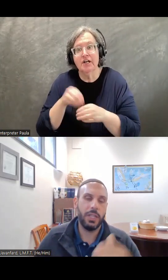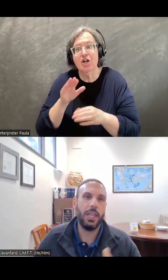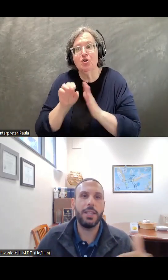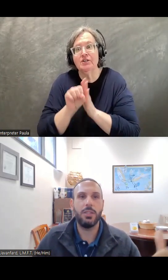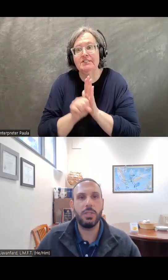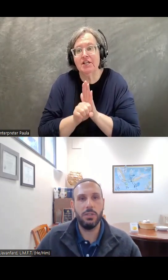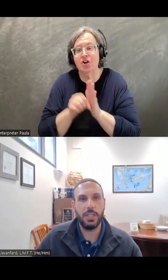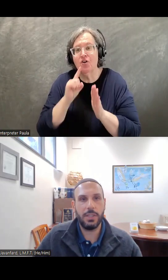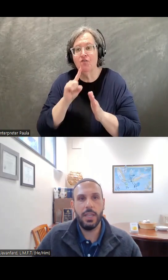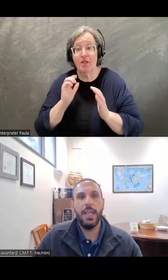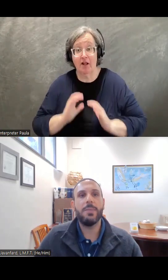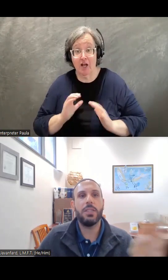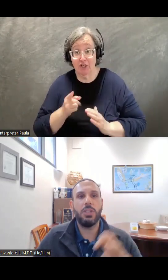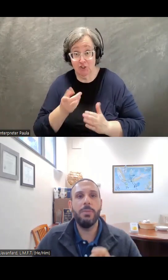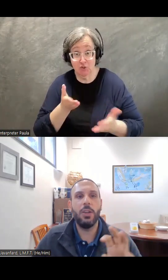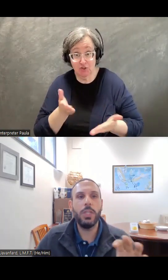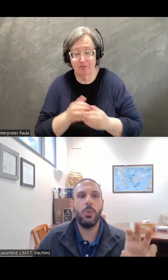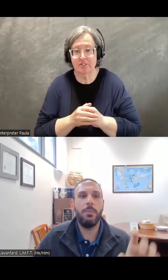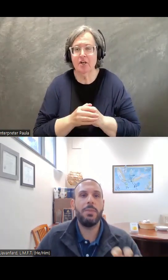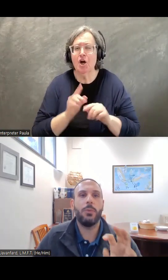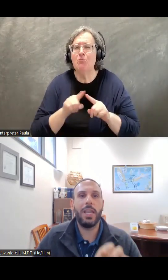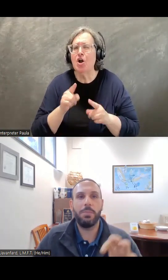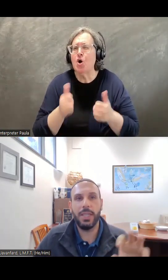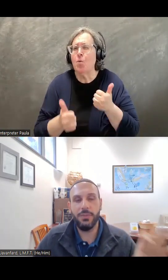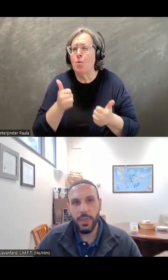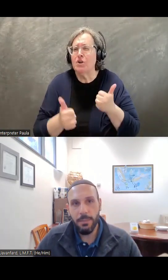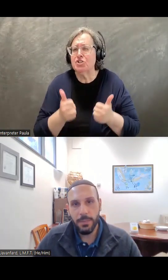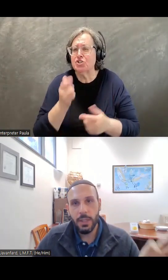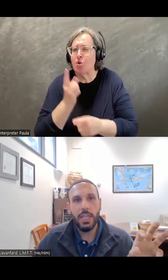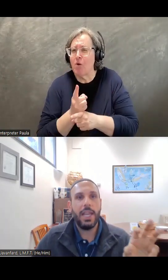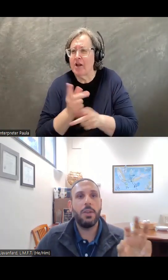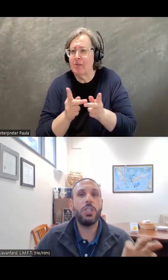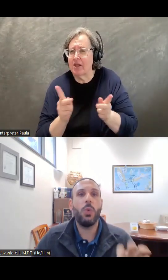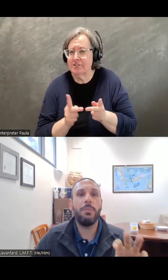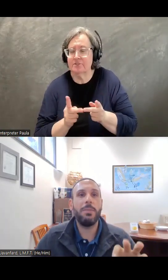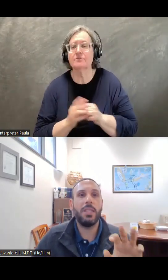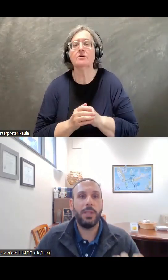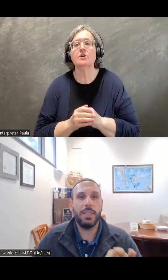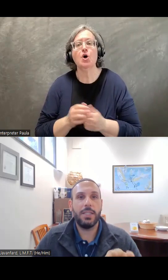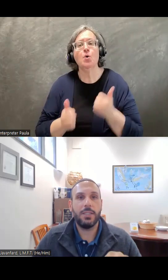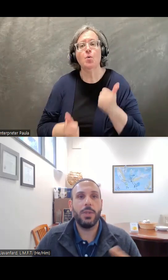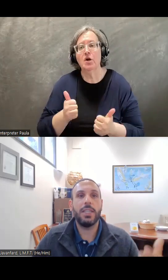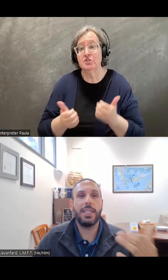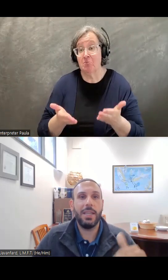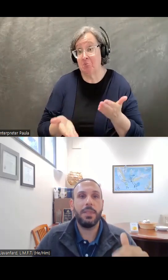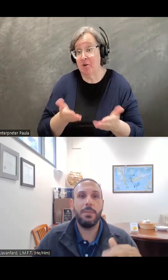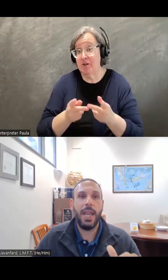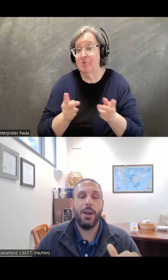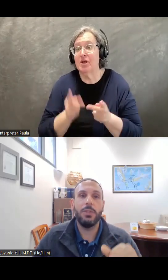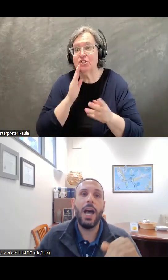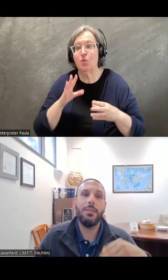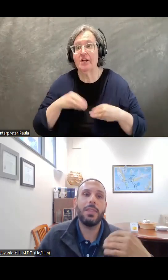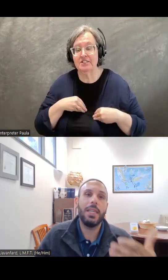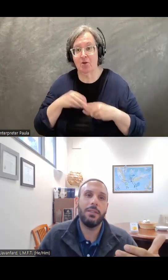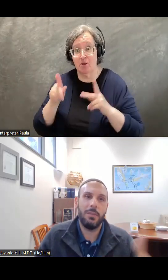locality for the clients you service. It's about determining which one may be the right place for them and which one may be the place that is going to accept them